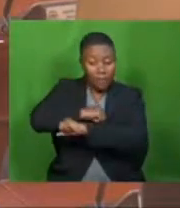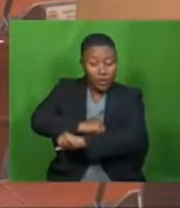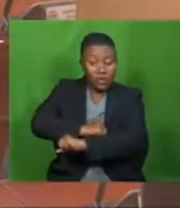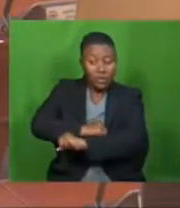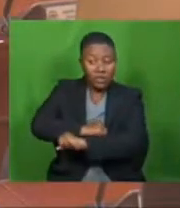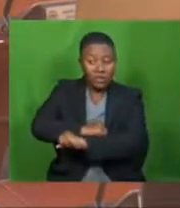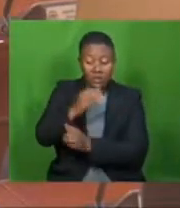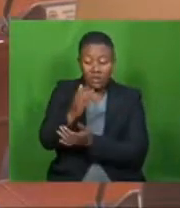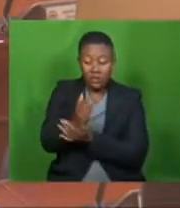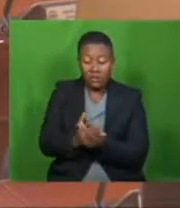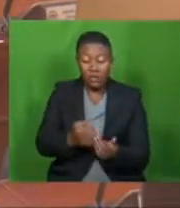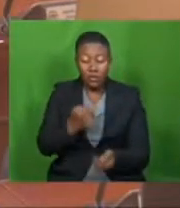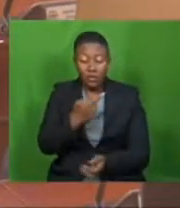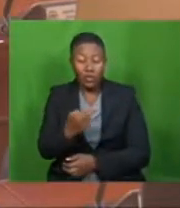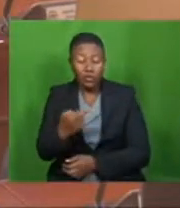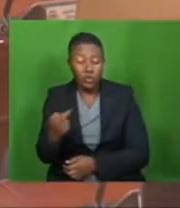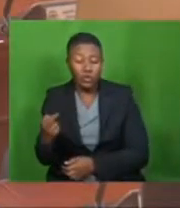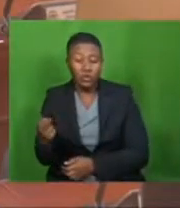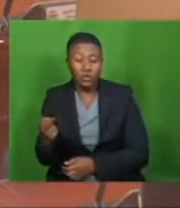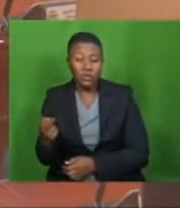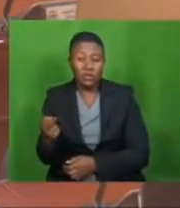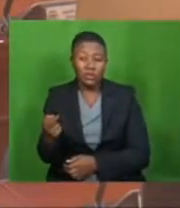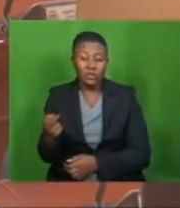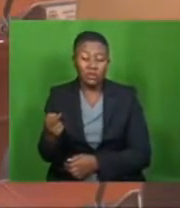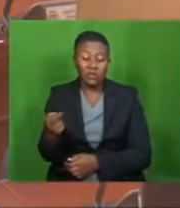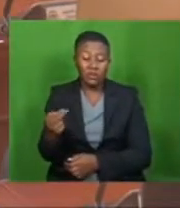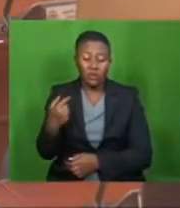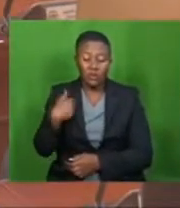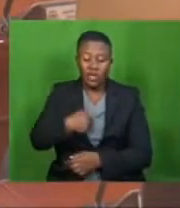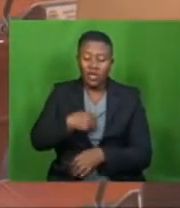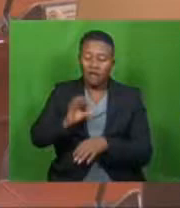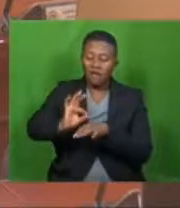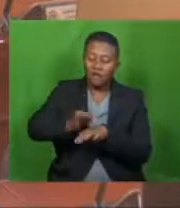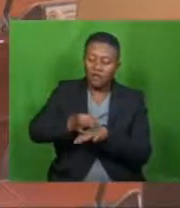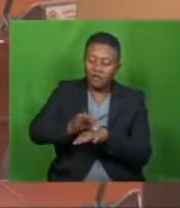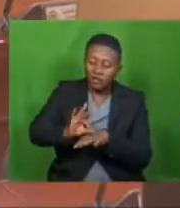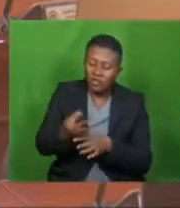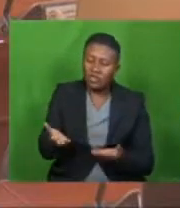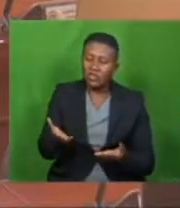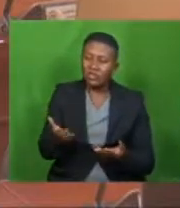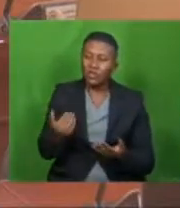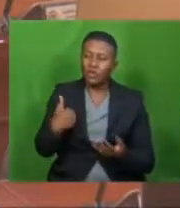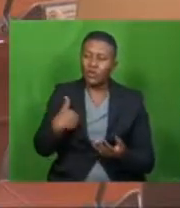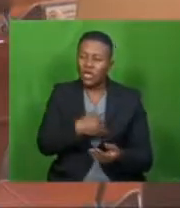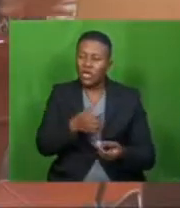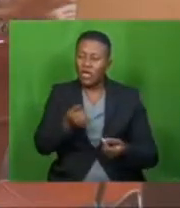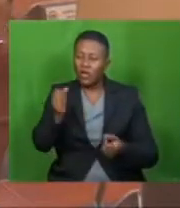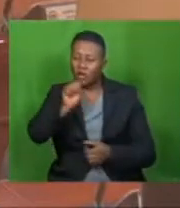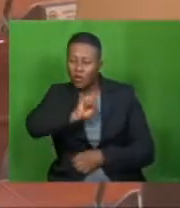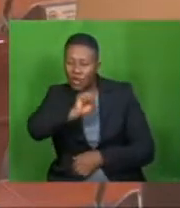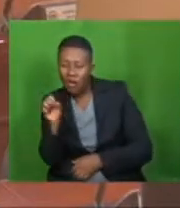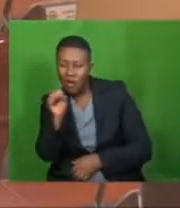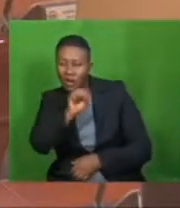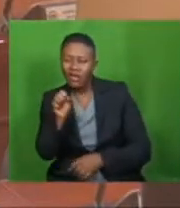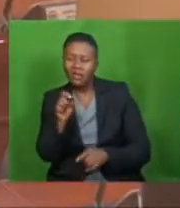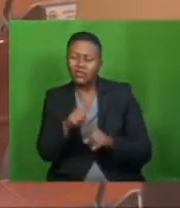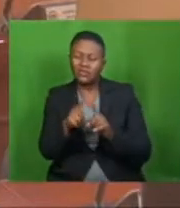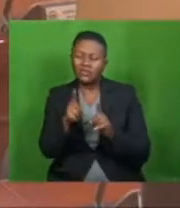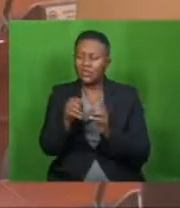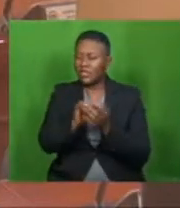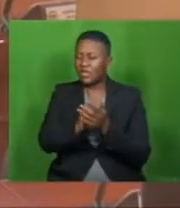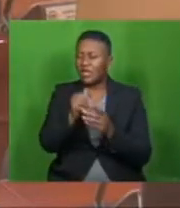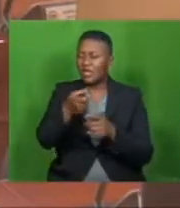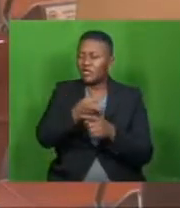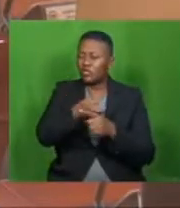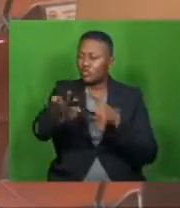certain resources which we are using now. We run factories, we run vehicles, we do all the kinds of things that go to destroy the environment.